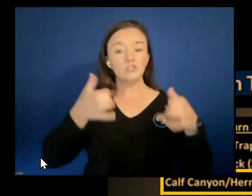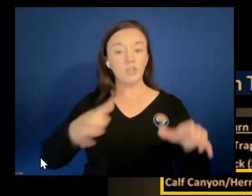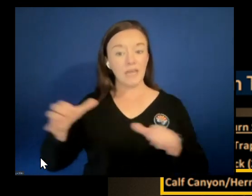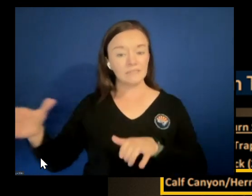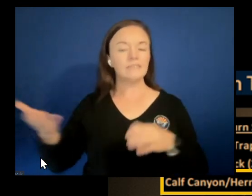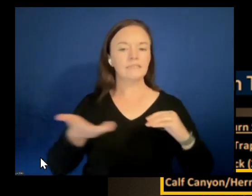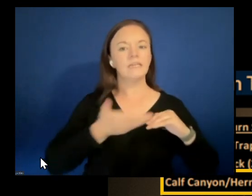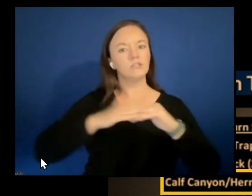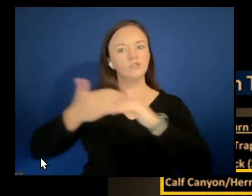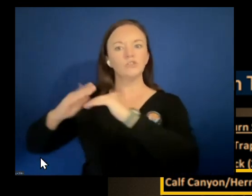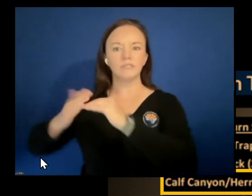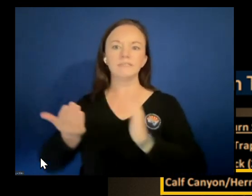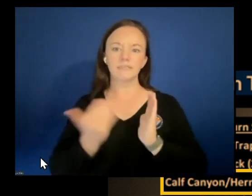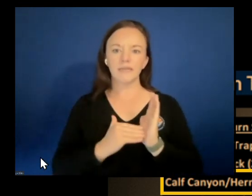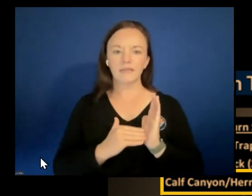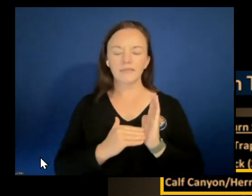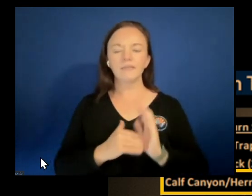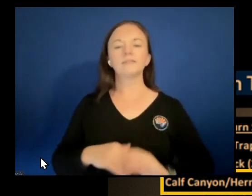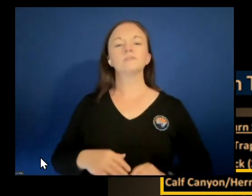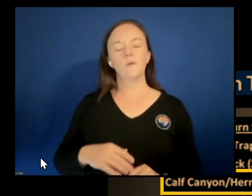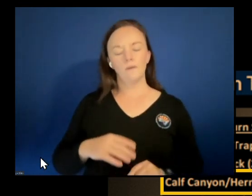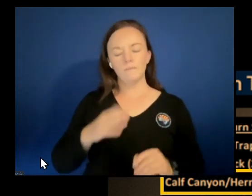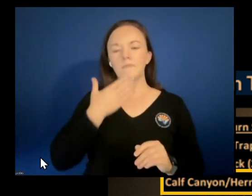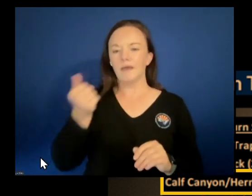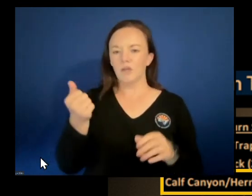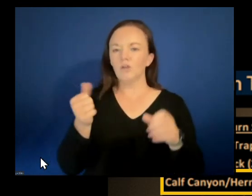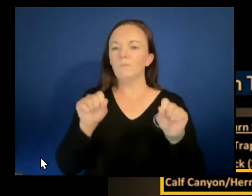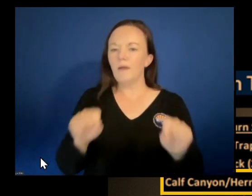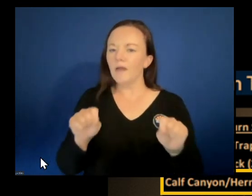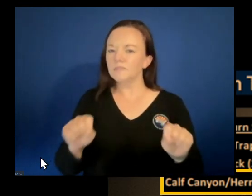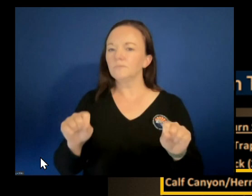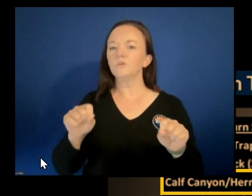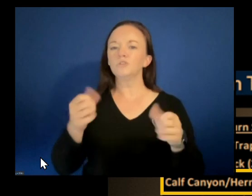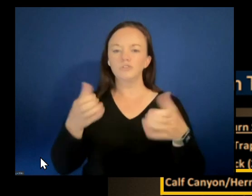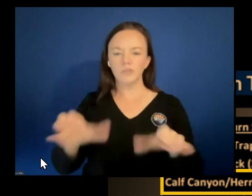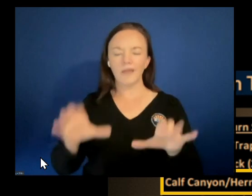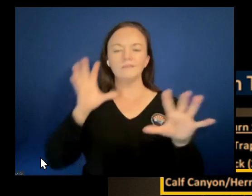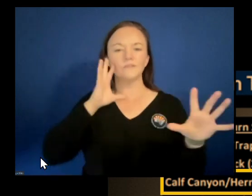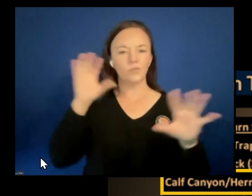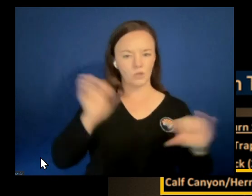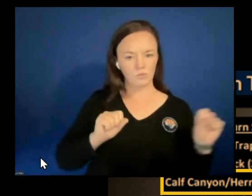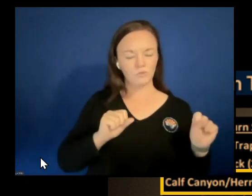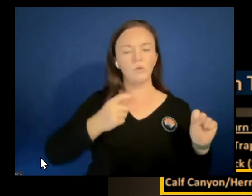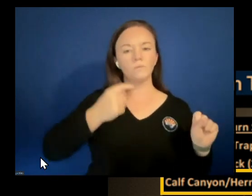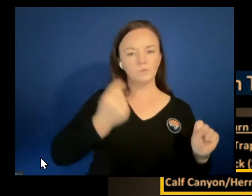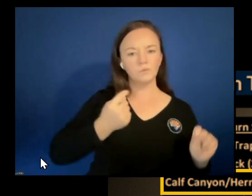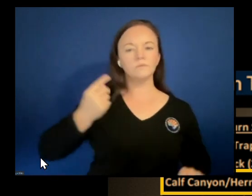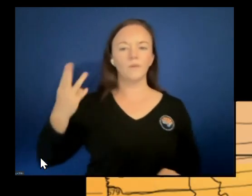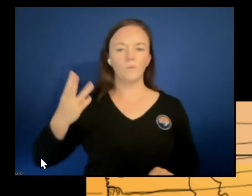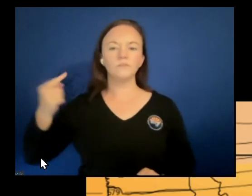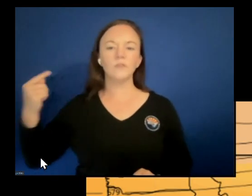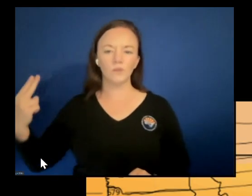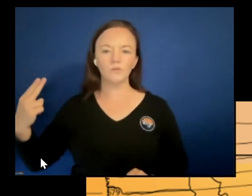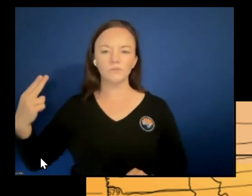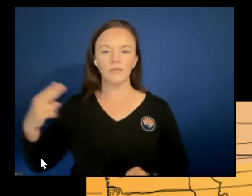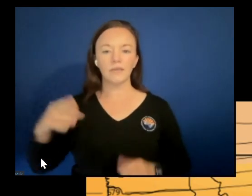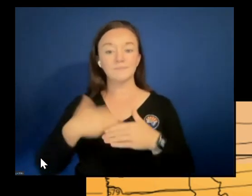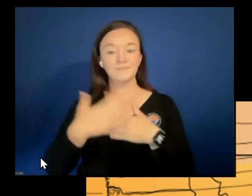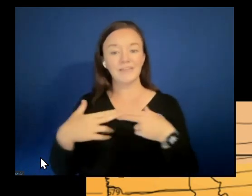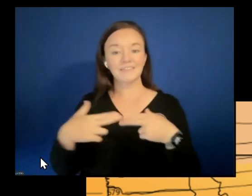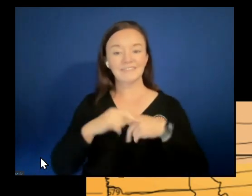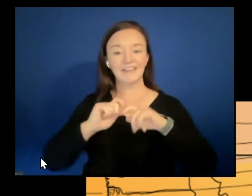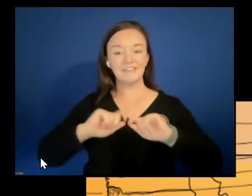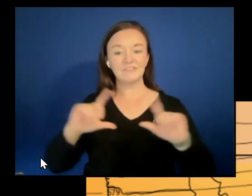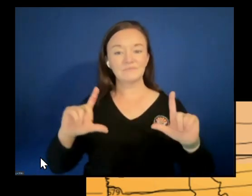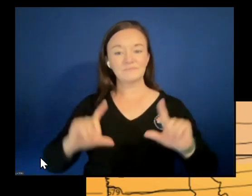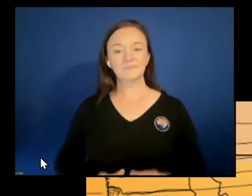So we'll definitely see a better chance of seeing thunderstorms Tuesday, Wednesday, and even into Thursday. Next slide, please.